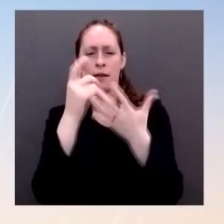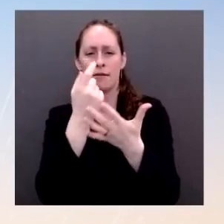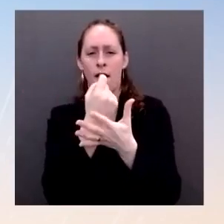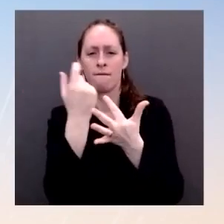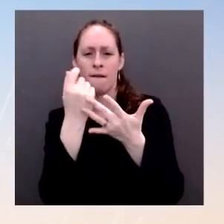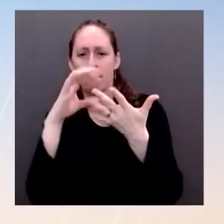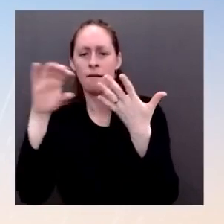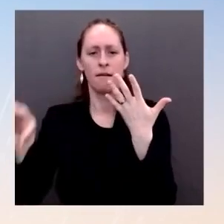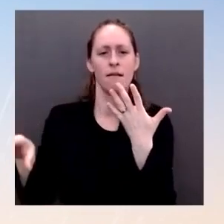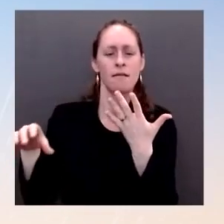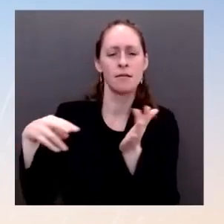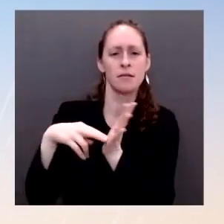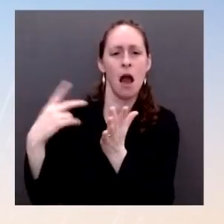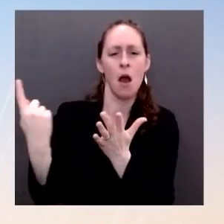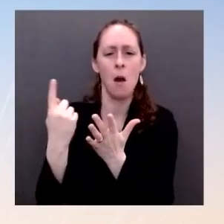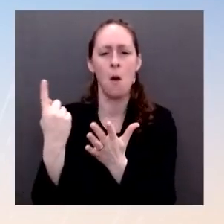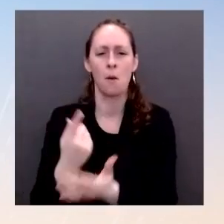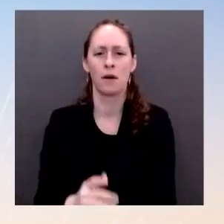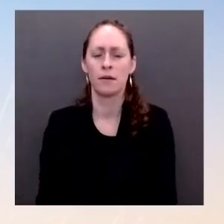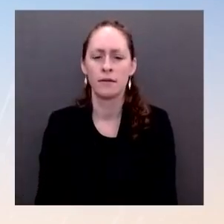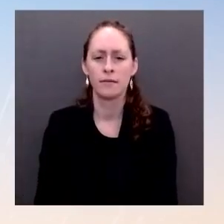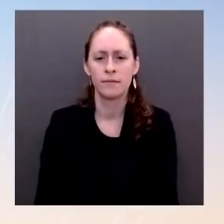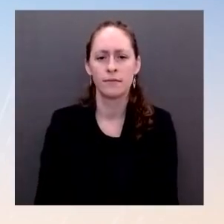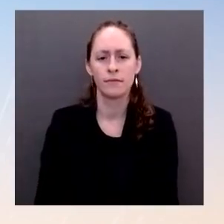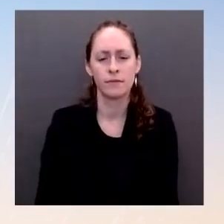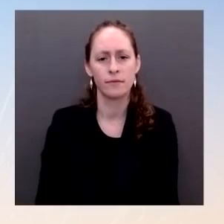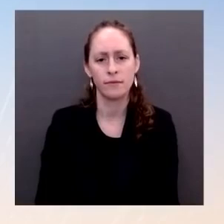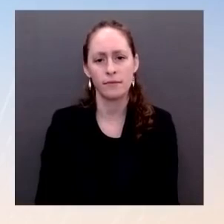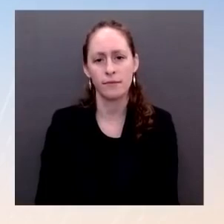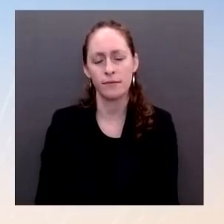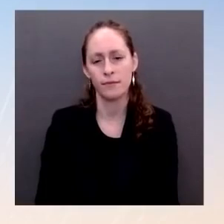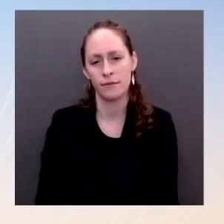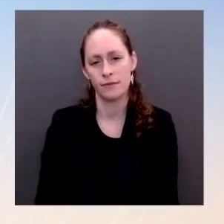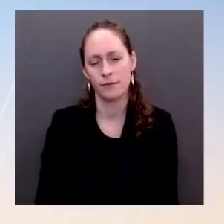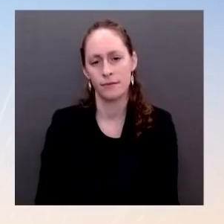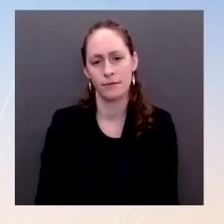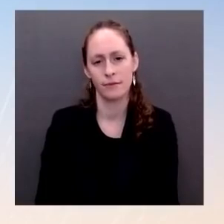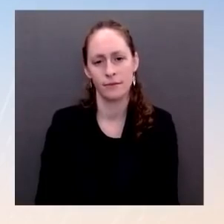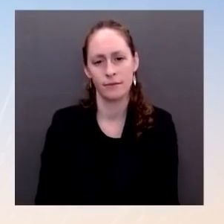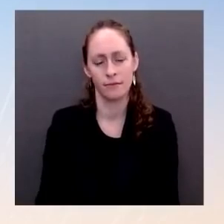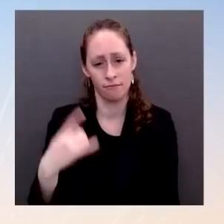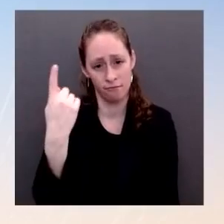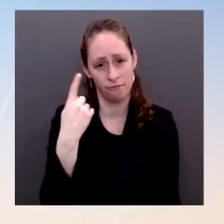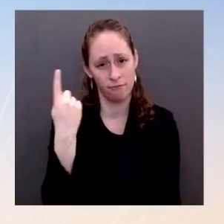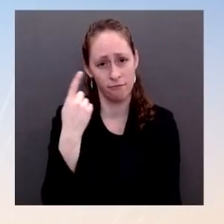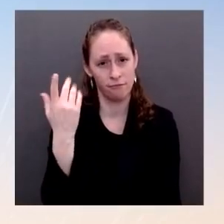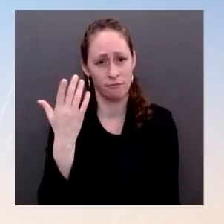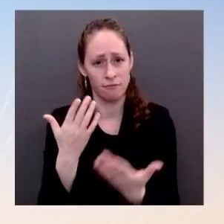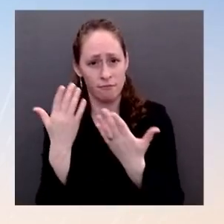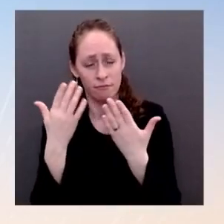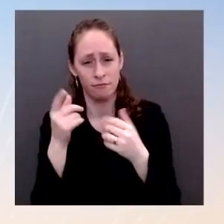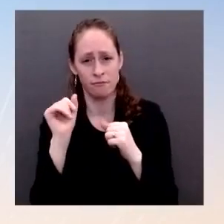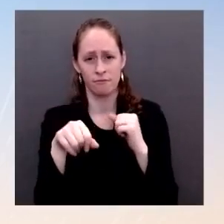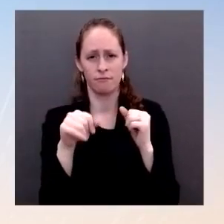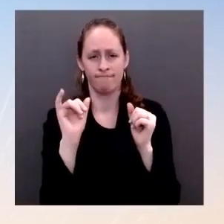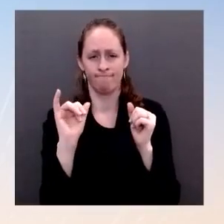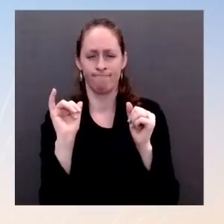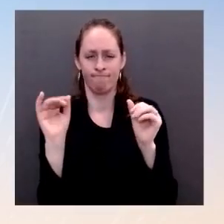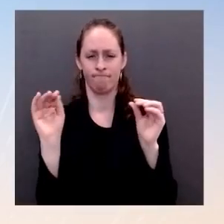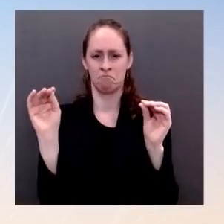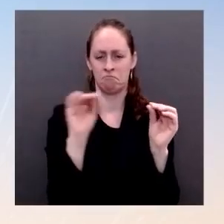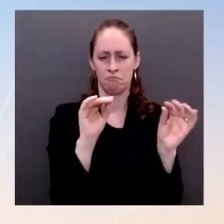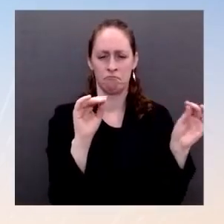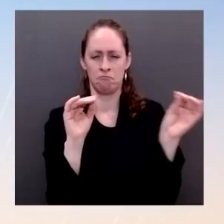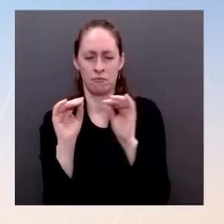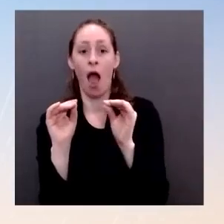policy proposal that you maybe could get 60 votes on. Anything else you can tell us about which policy proposal you guys might feel